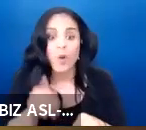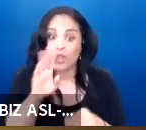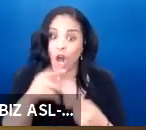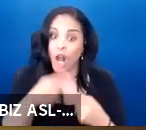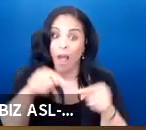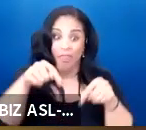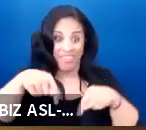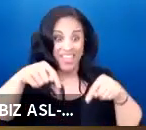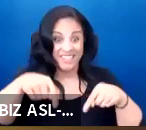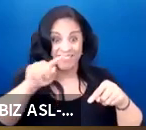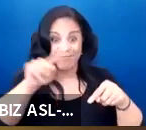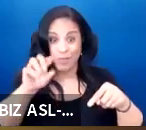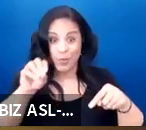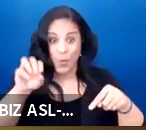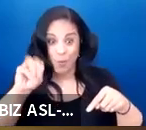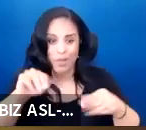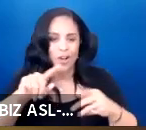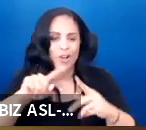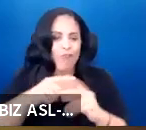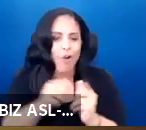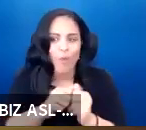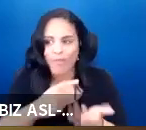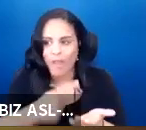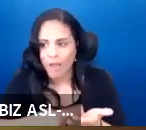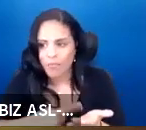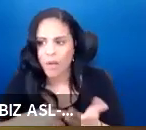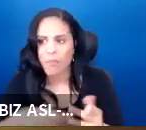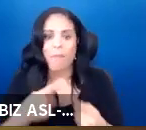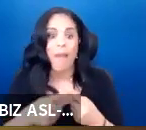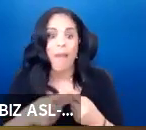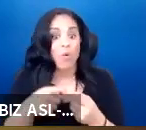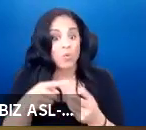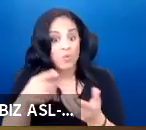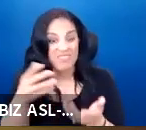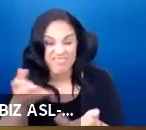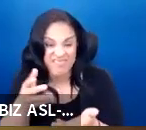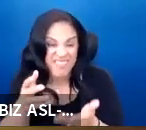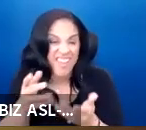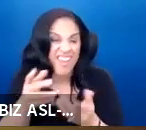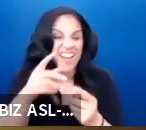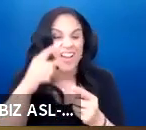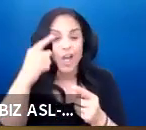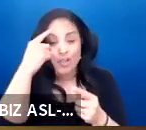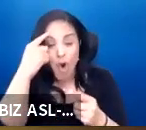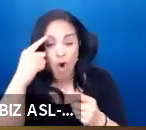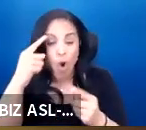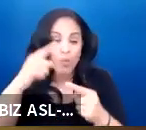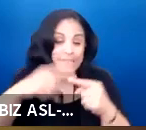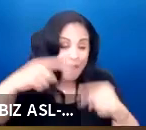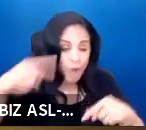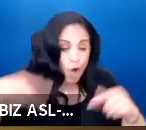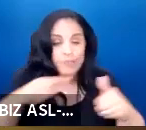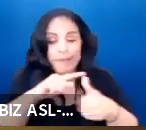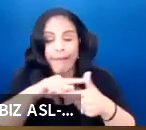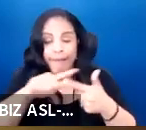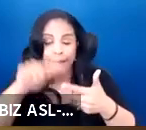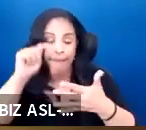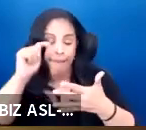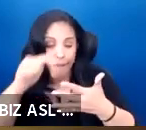really, it started with the conversation about meeting that neurodiversity and aging, and it sounds like also were we in a room together,